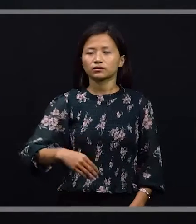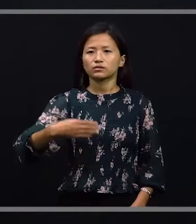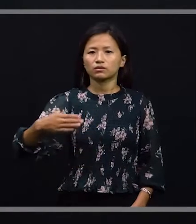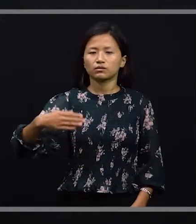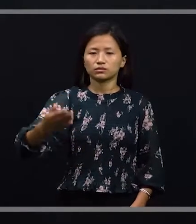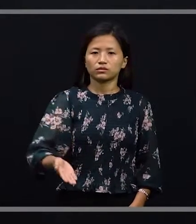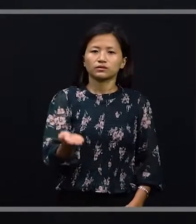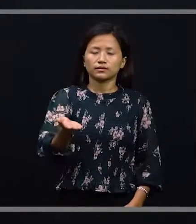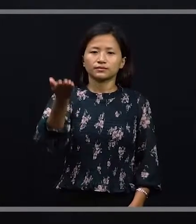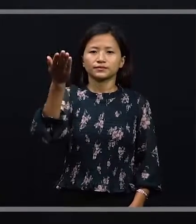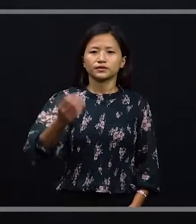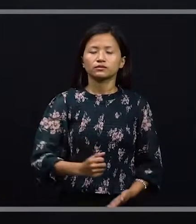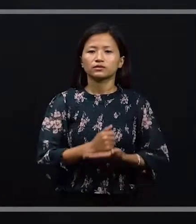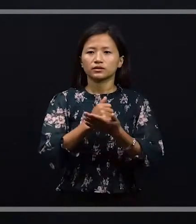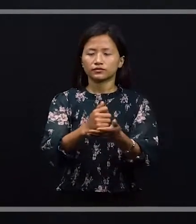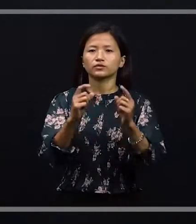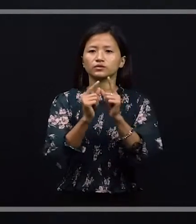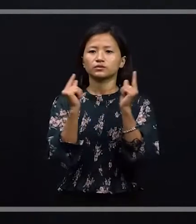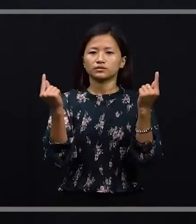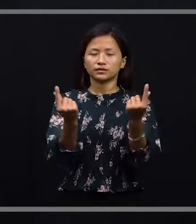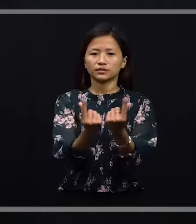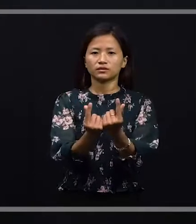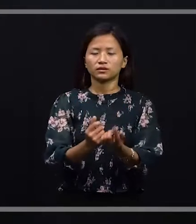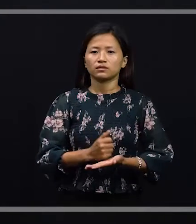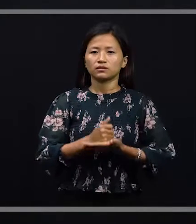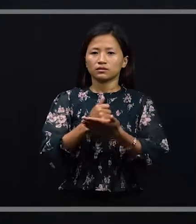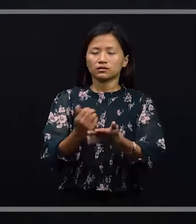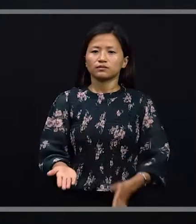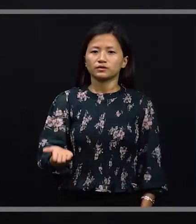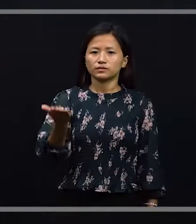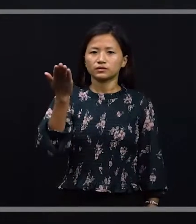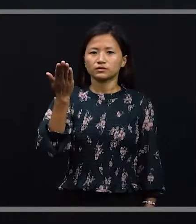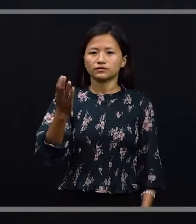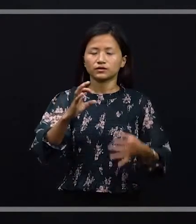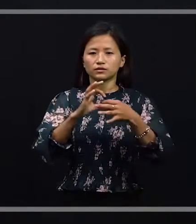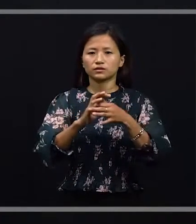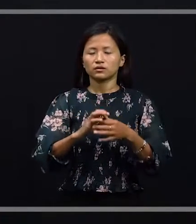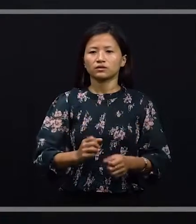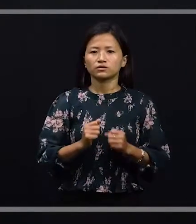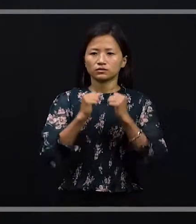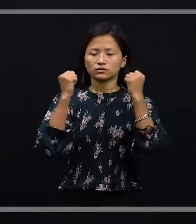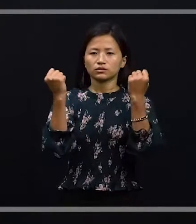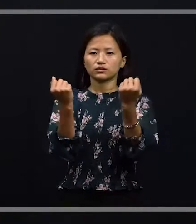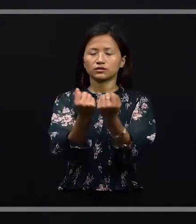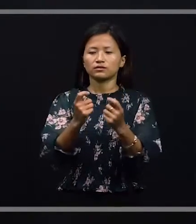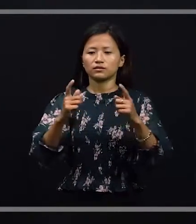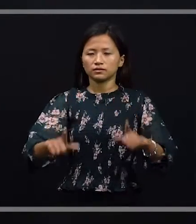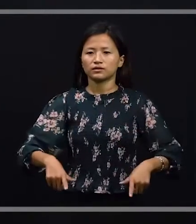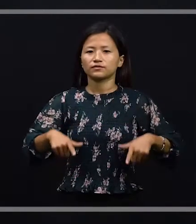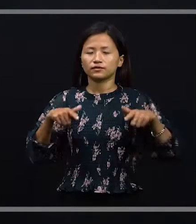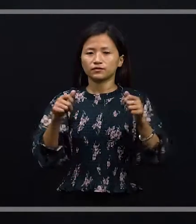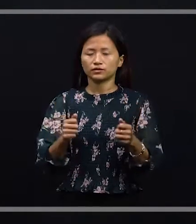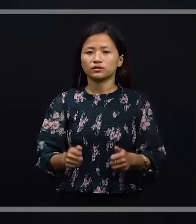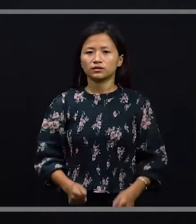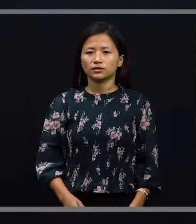right? And this will help in the unity, this will help in the upliftment of the social life of women, and women will also